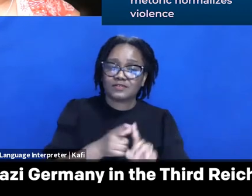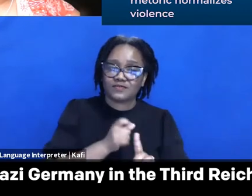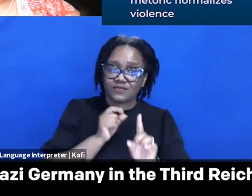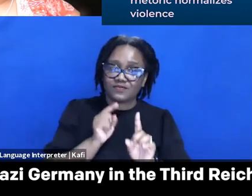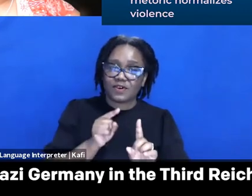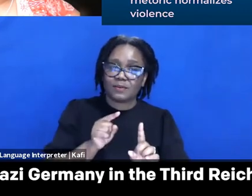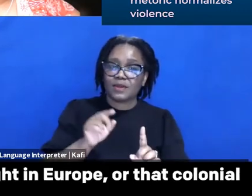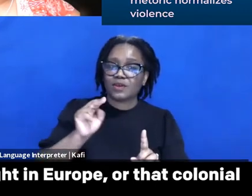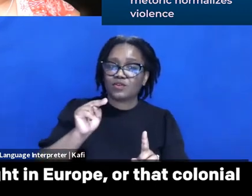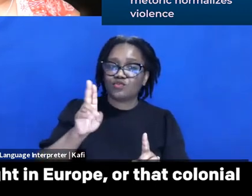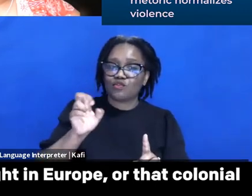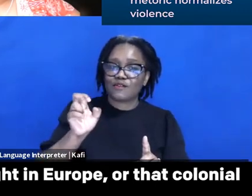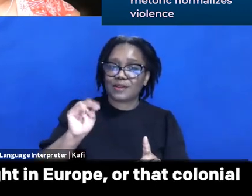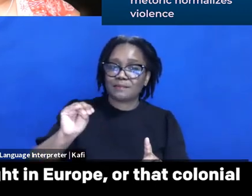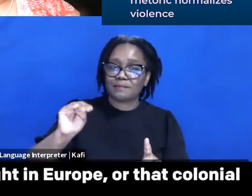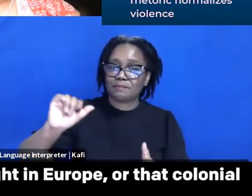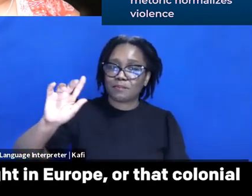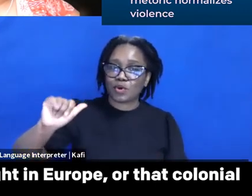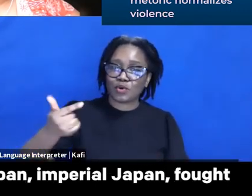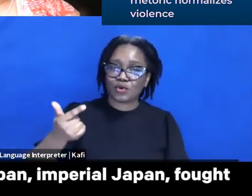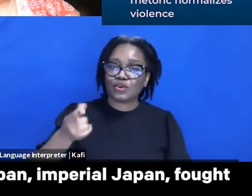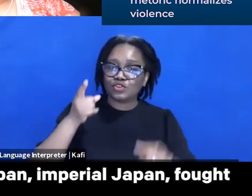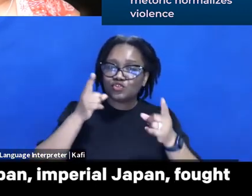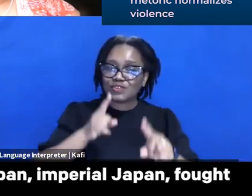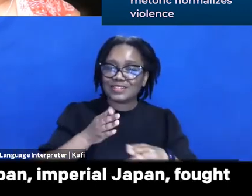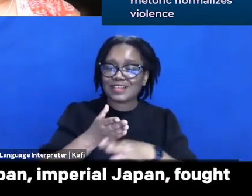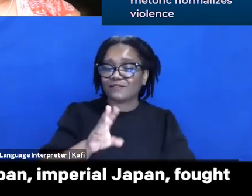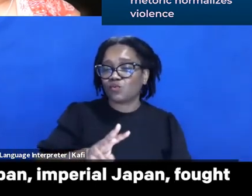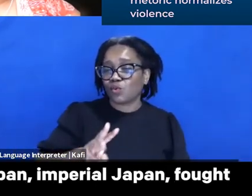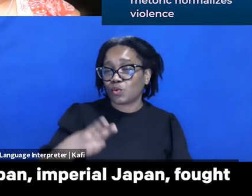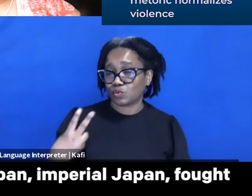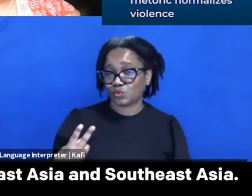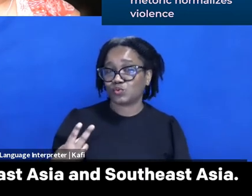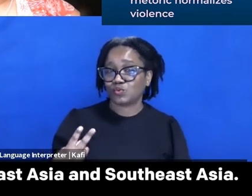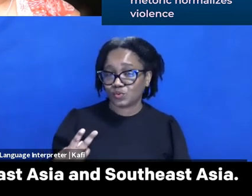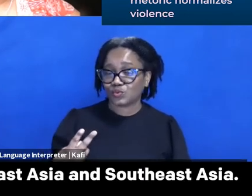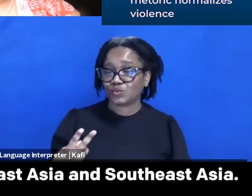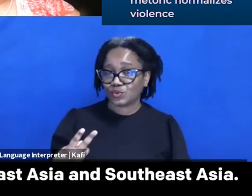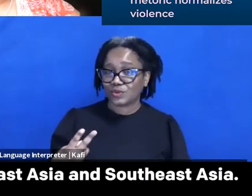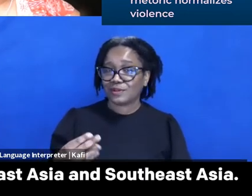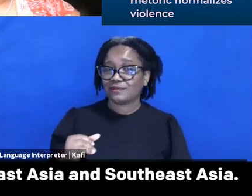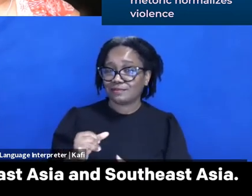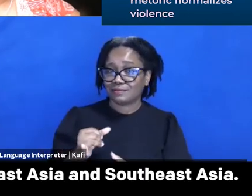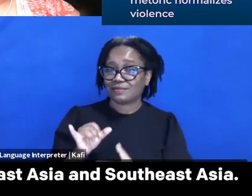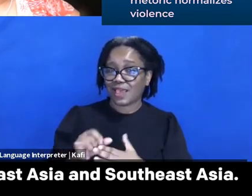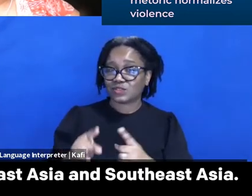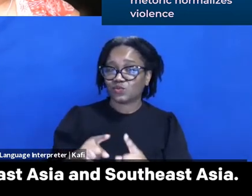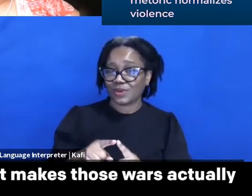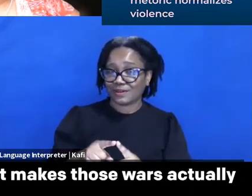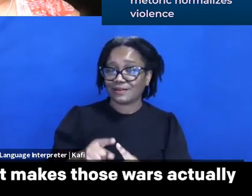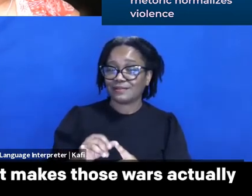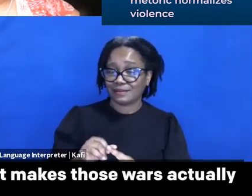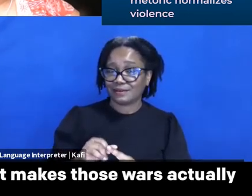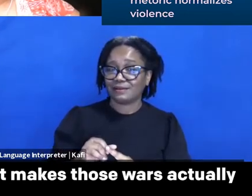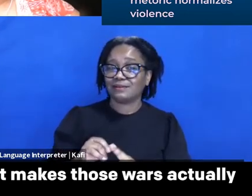Nazi Germany and the Third Reich fought in Europe, or that colonial Japan, Imperial Japan fought in East Asia and Southeast Asia,